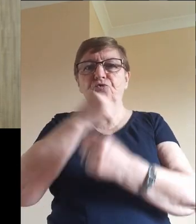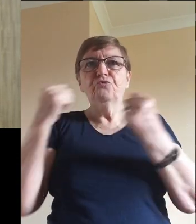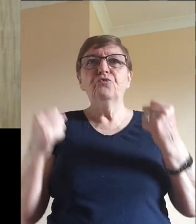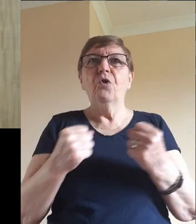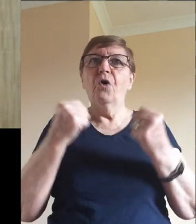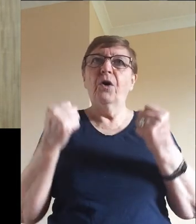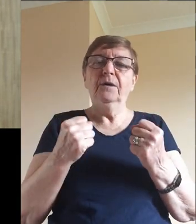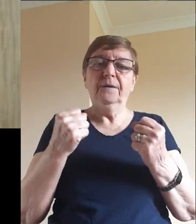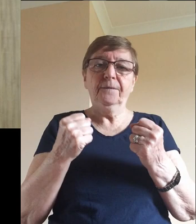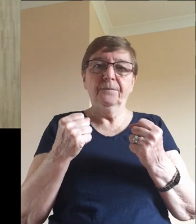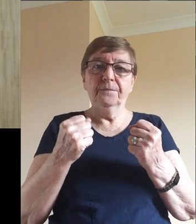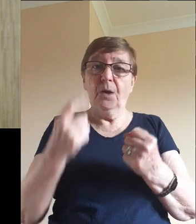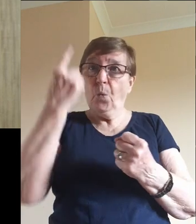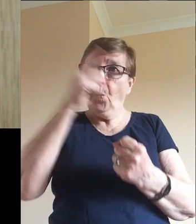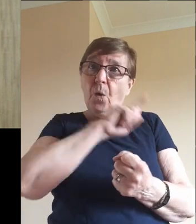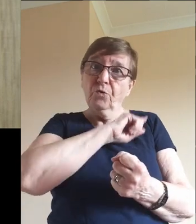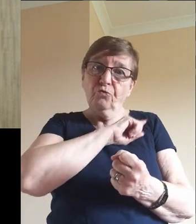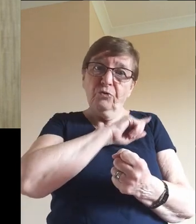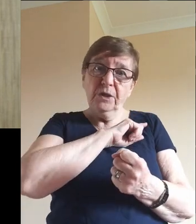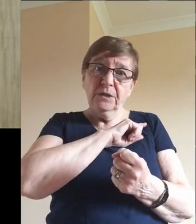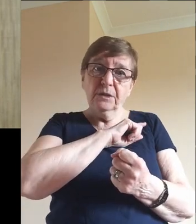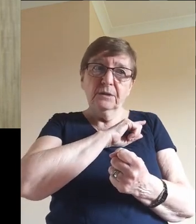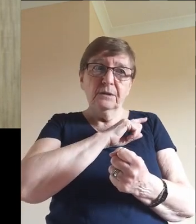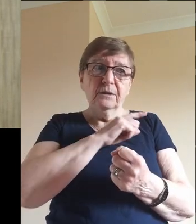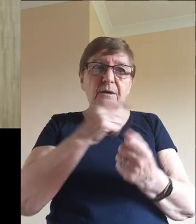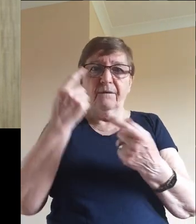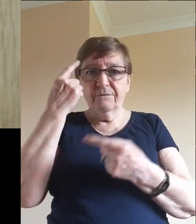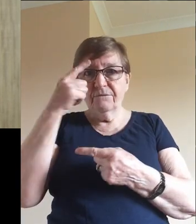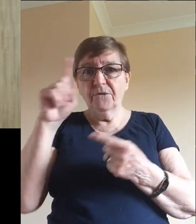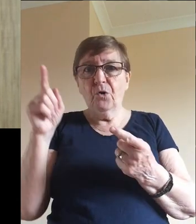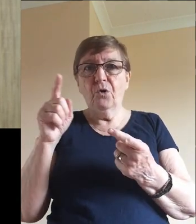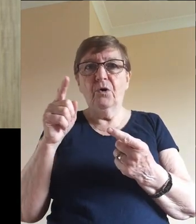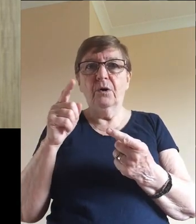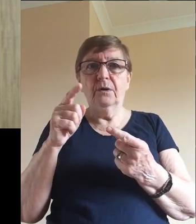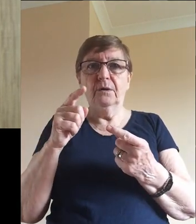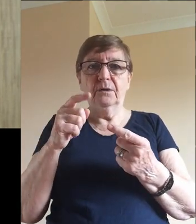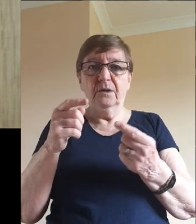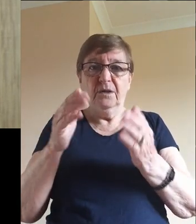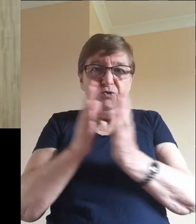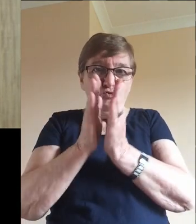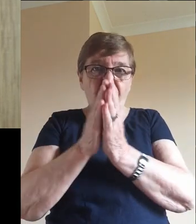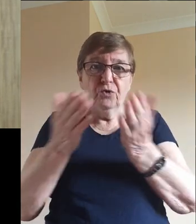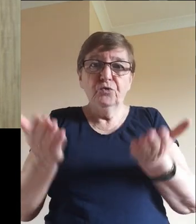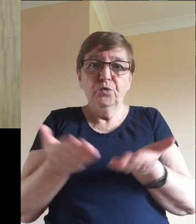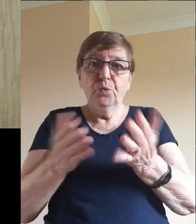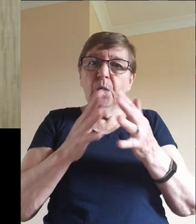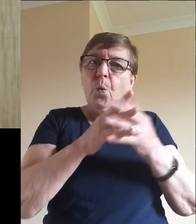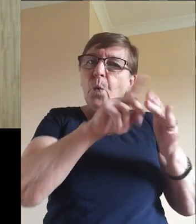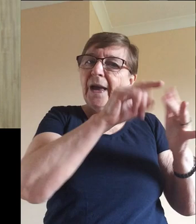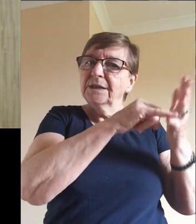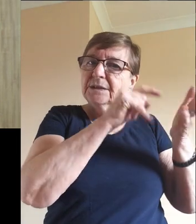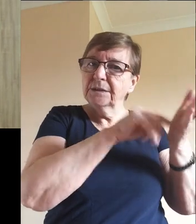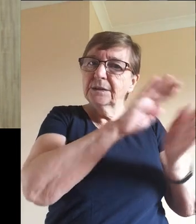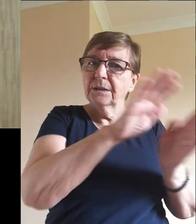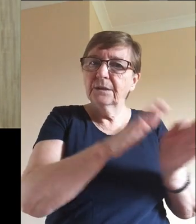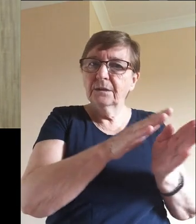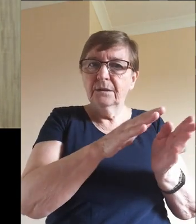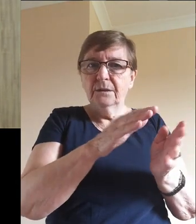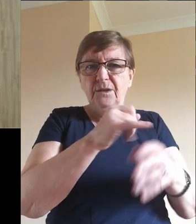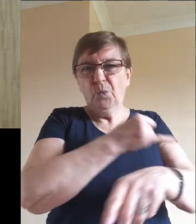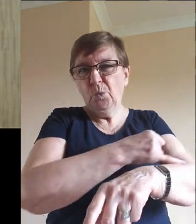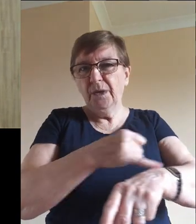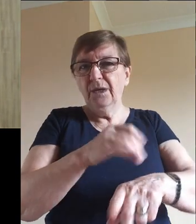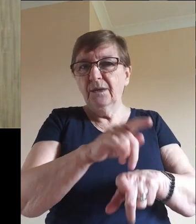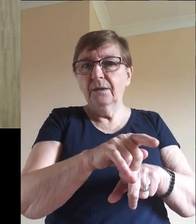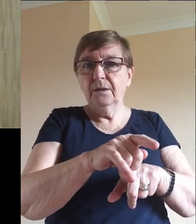And I think one of the reasons for the apparent frailty of the church in the Western world today is